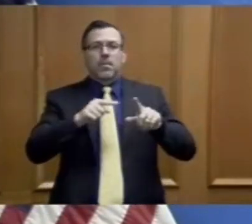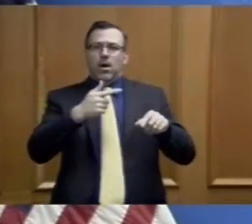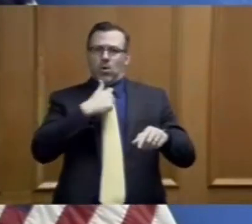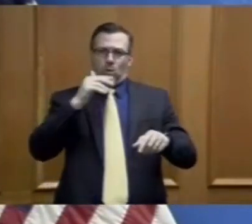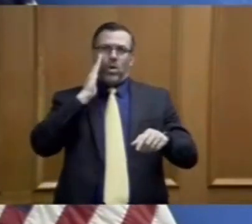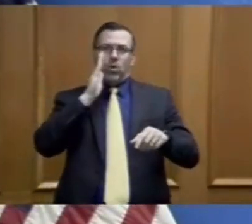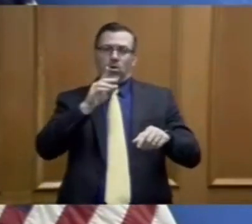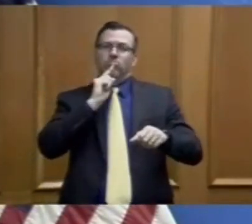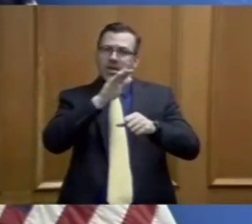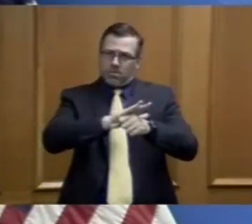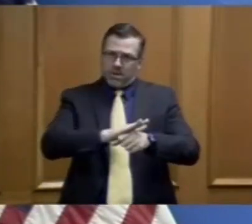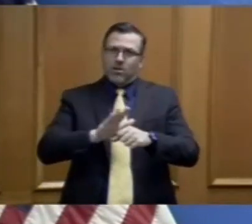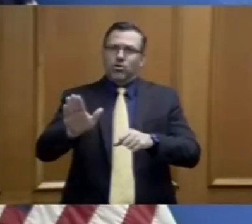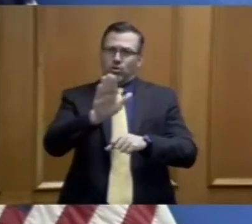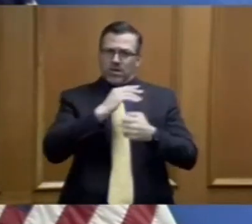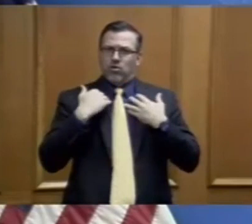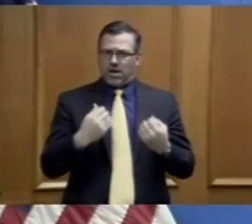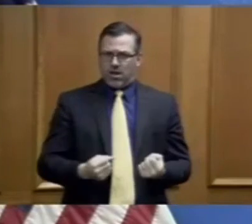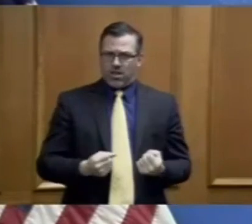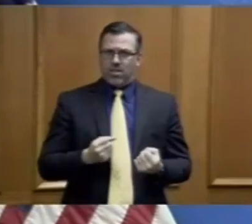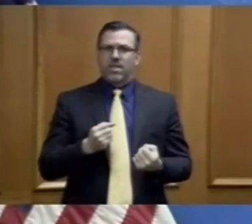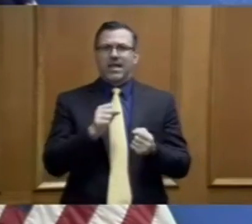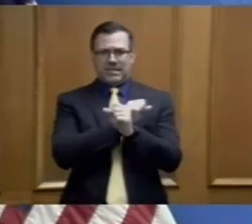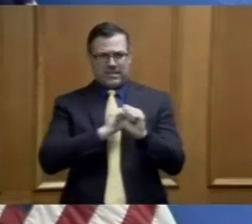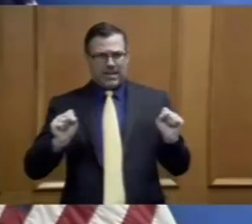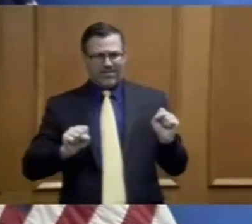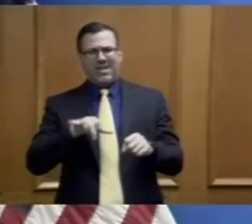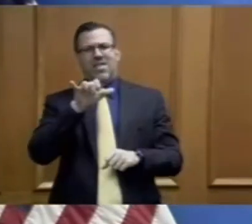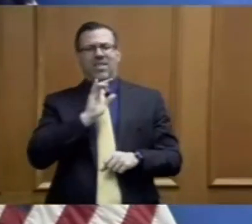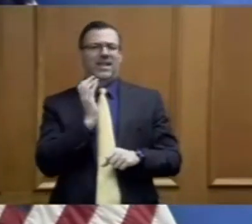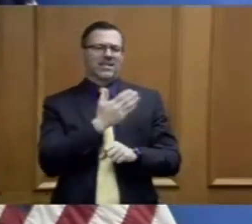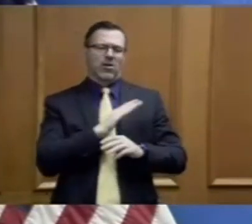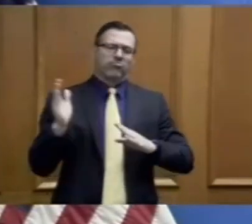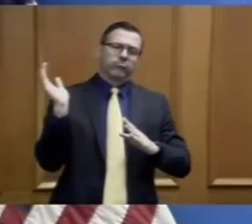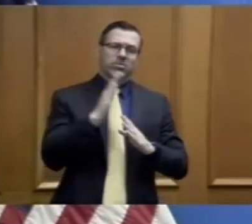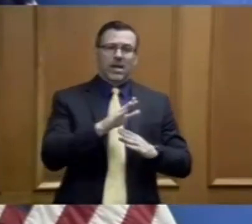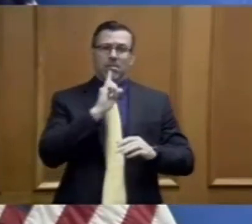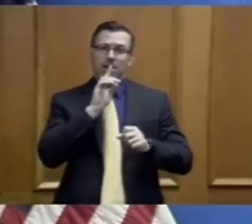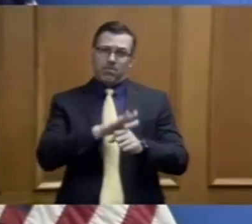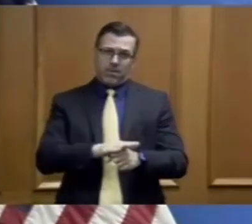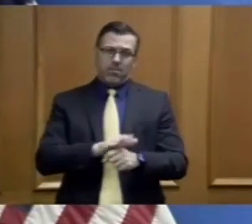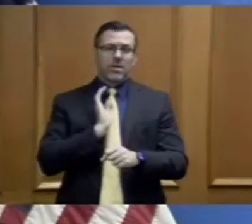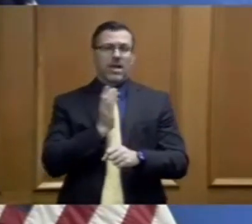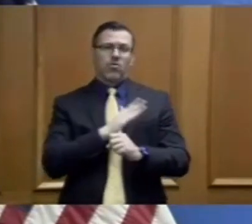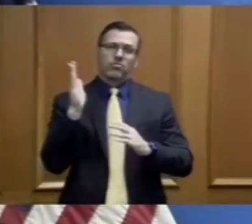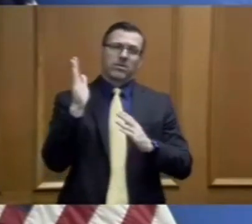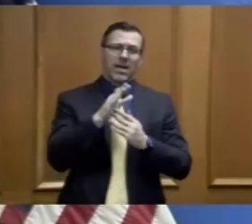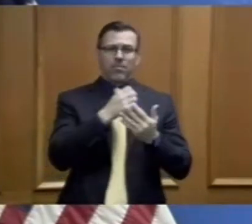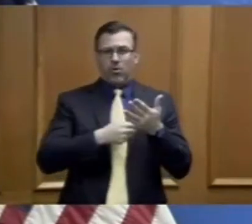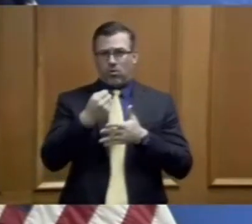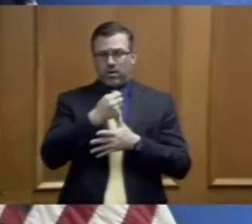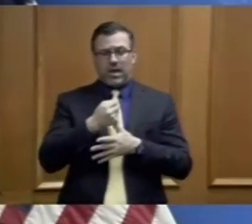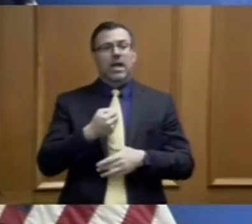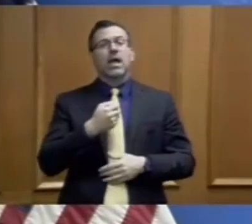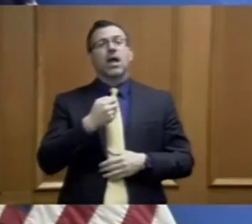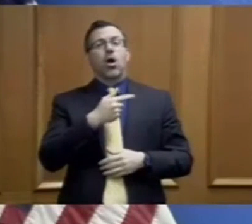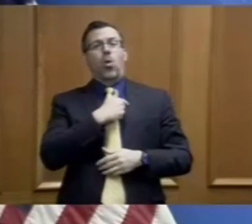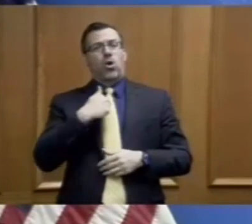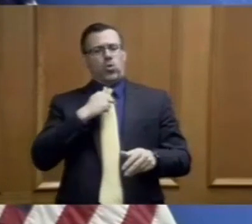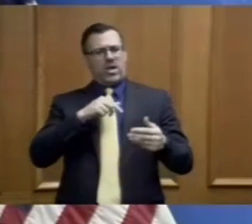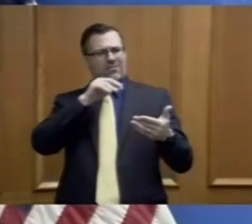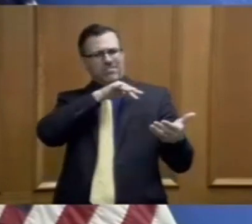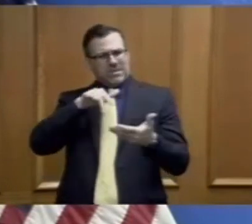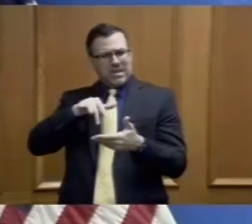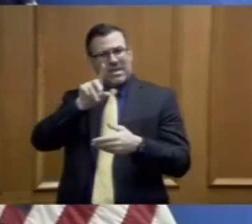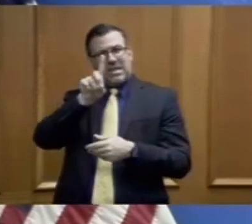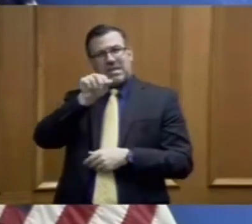of Tennesseans and to the public safety. That's the utmost commitment. That's the utmost priority. When we start looking at data going